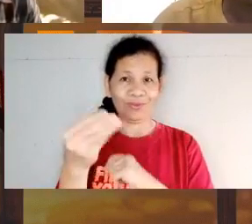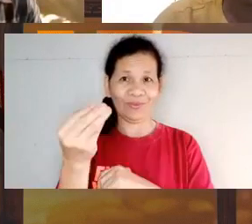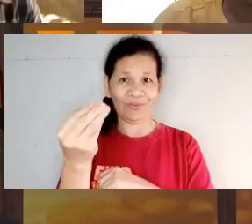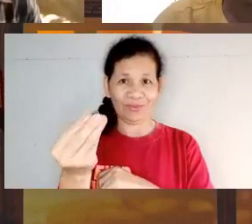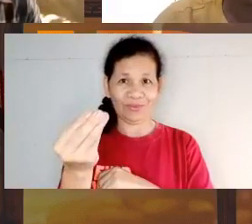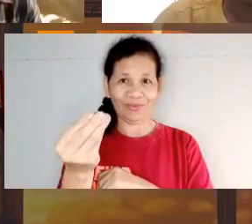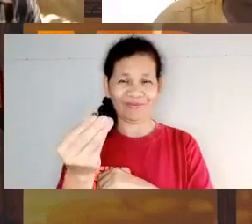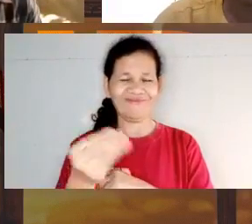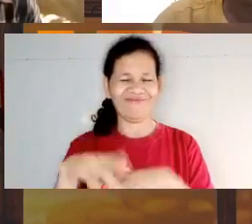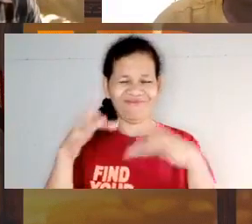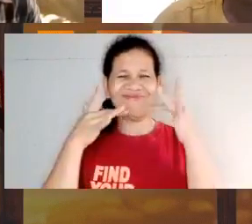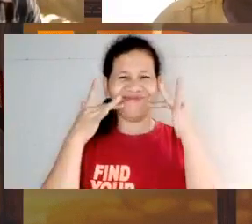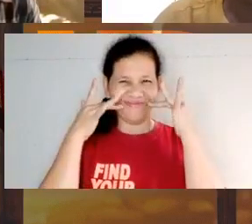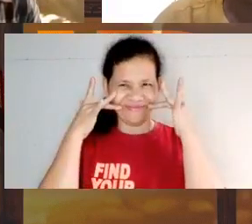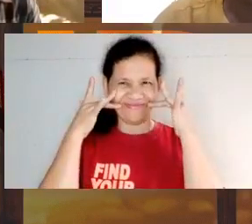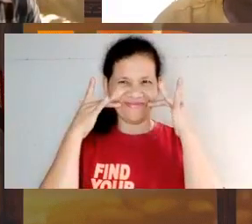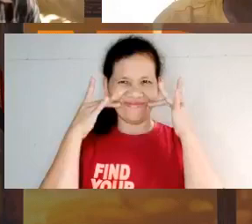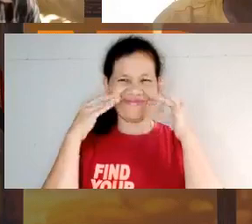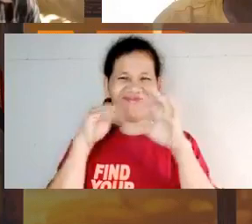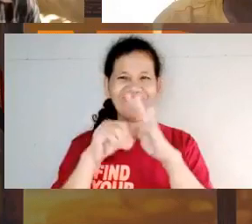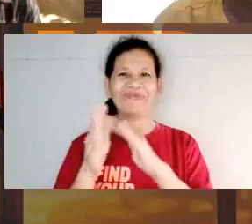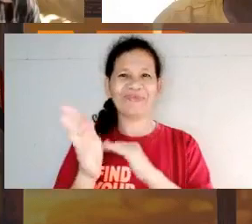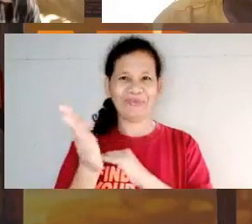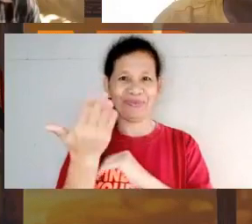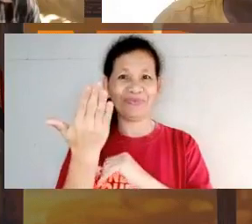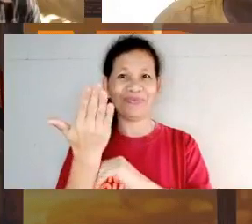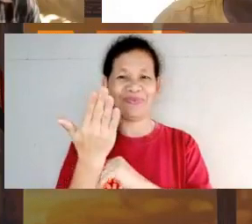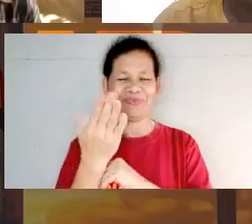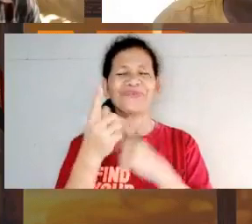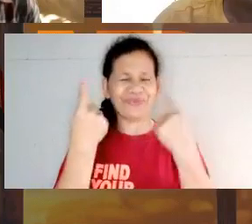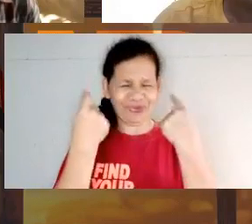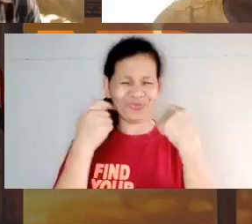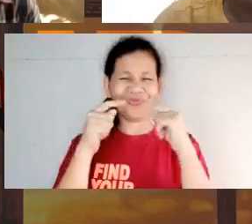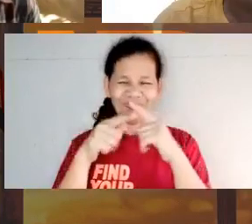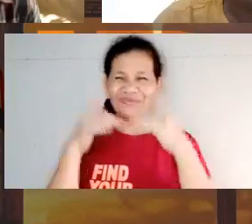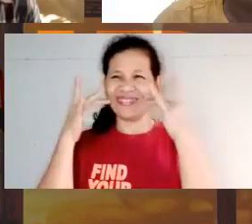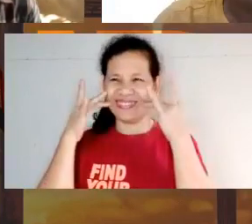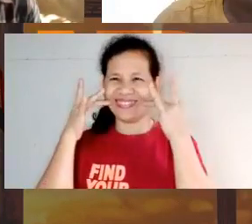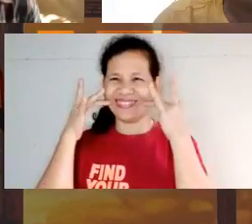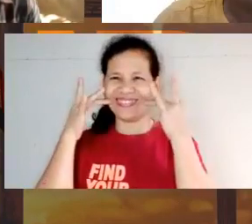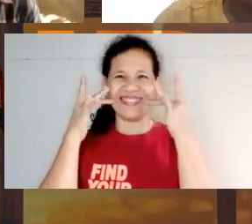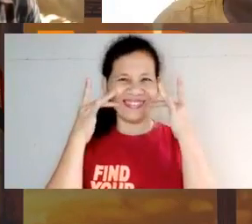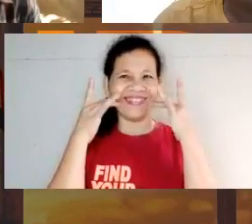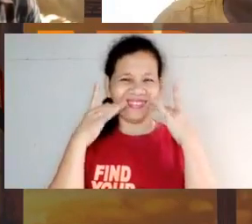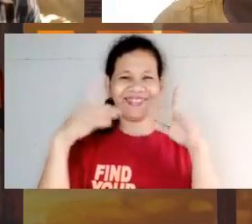smile in the morning. Try to smile to every people you meet on the way.